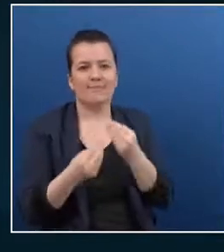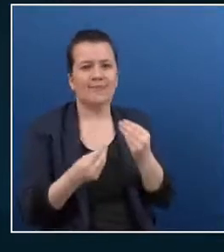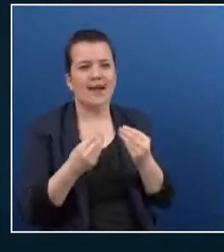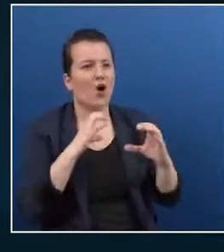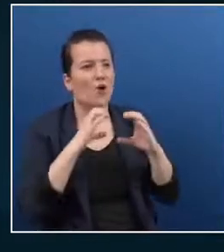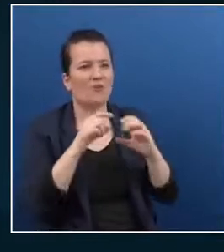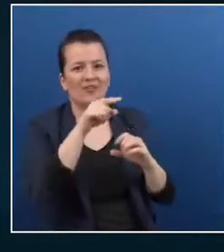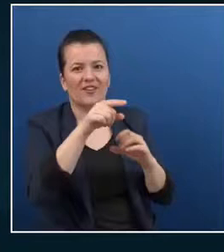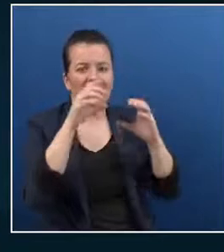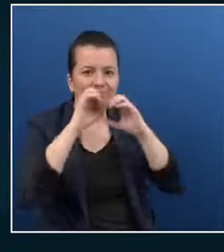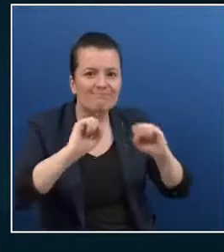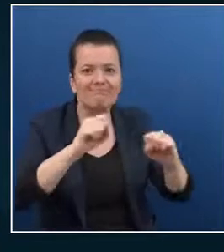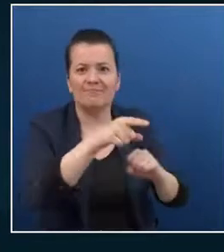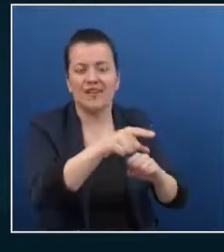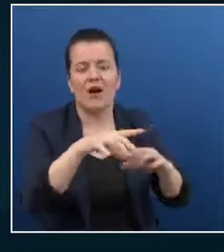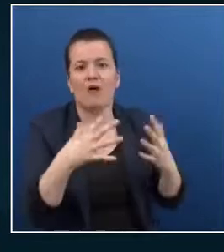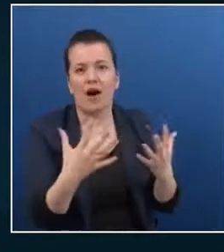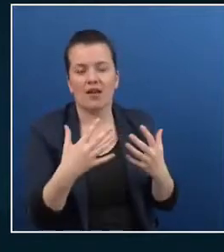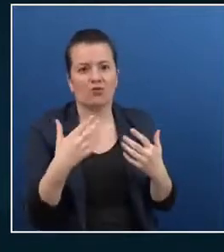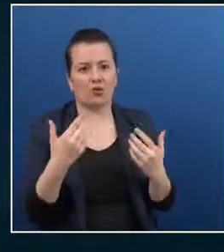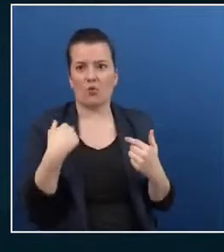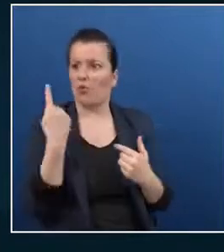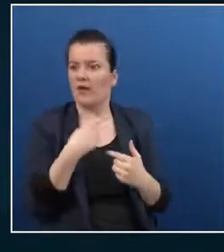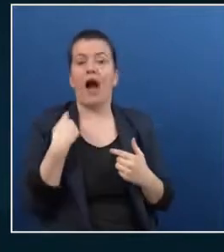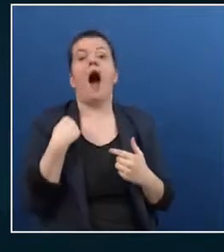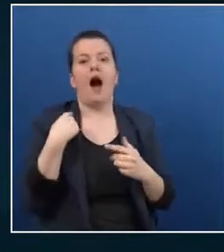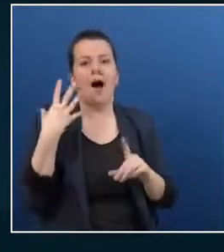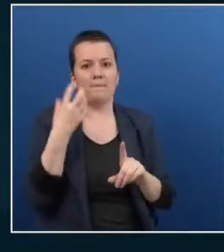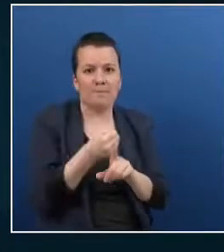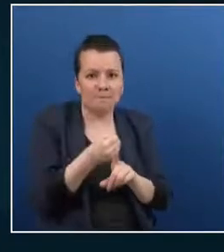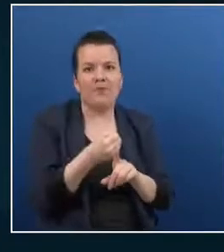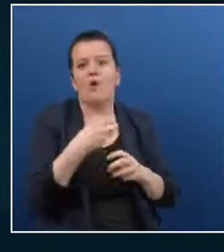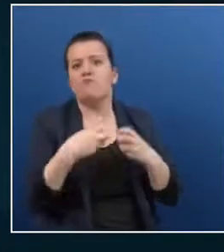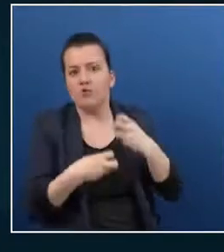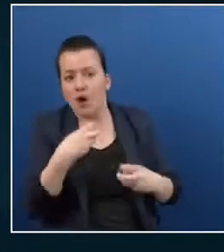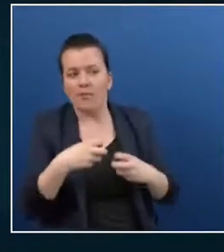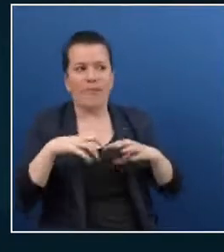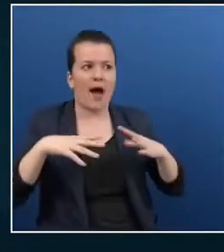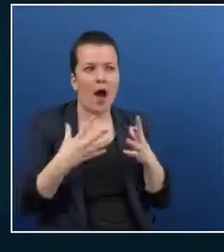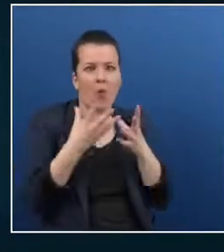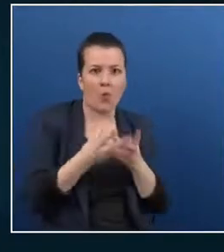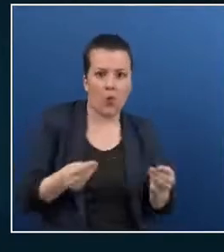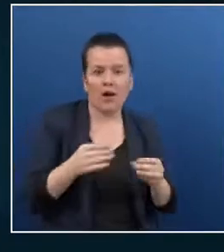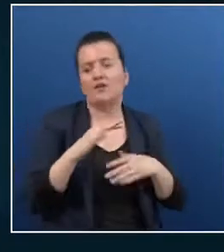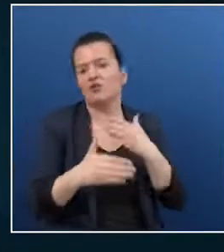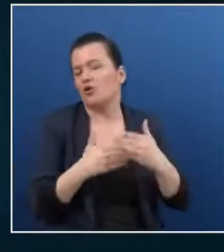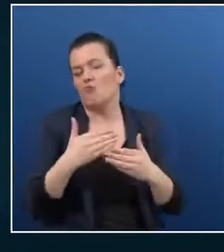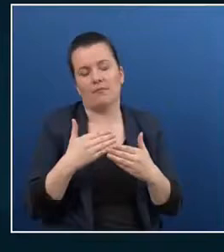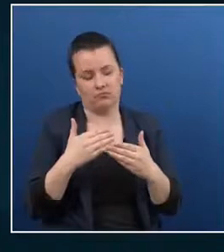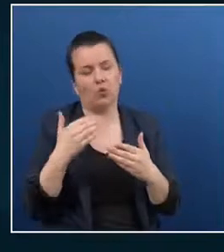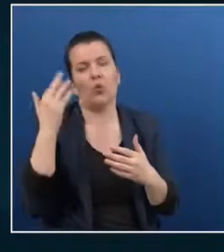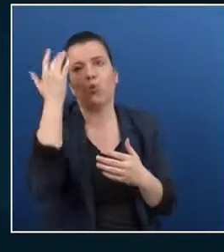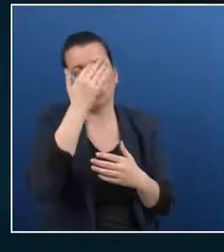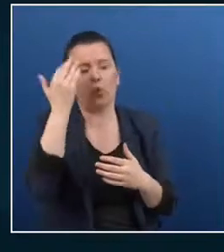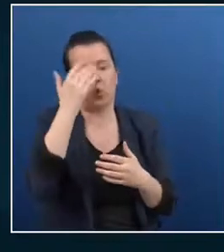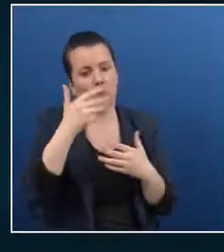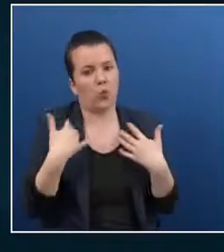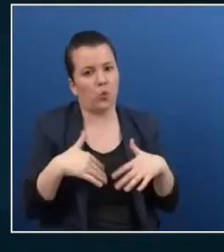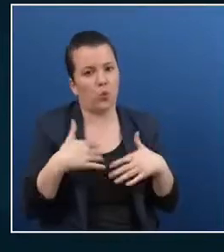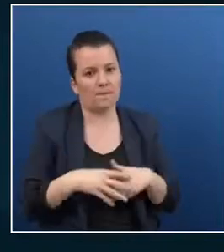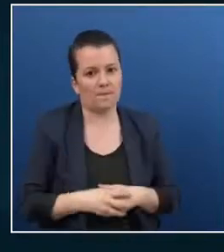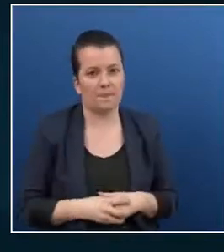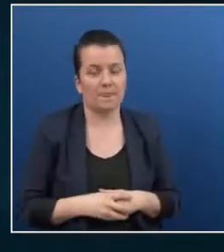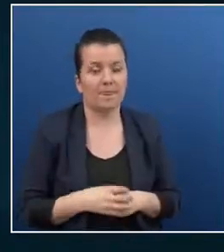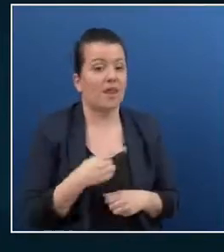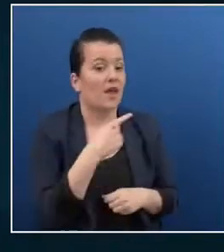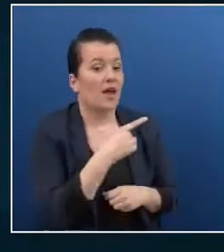these are such complex use cases when you start to think about them. Then we've got this process over here. So I added this